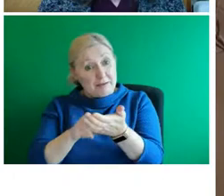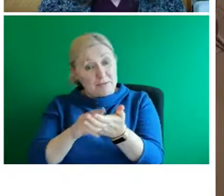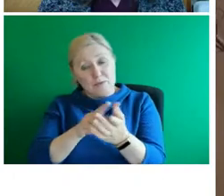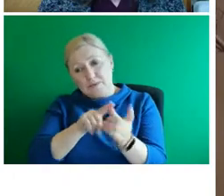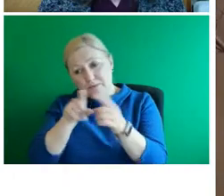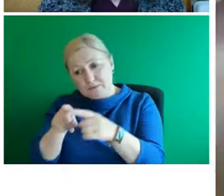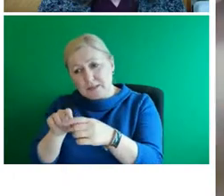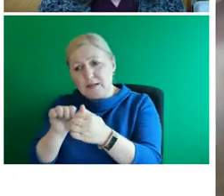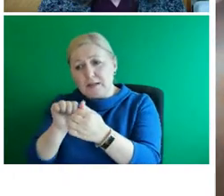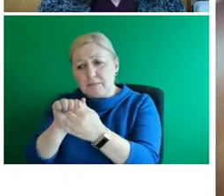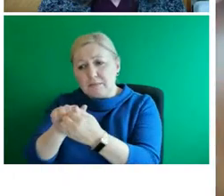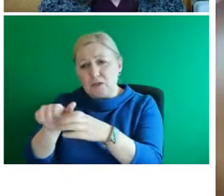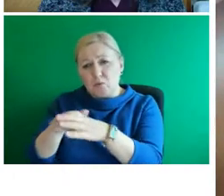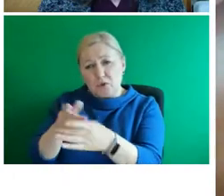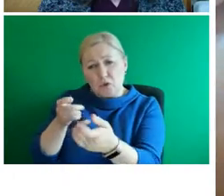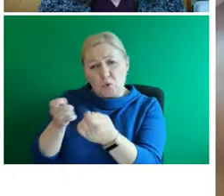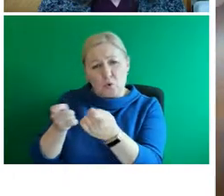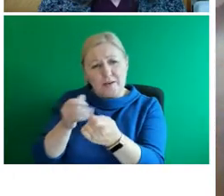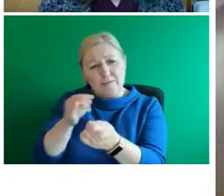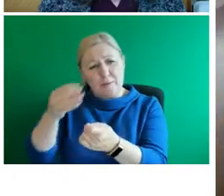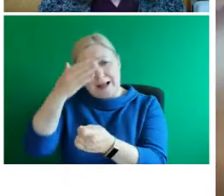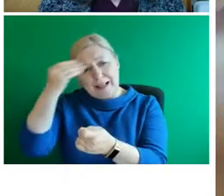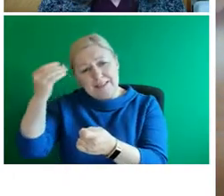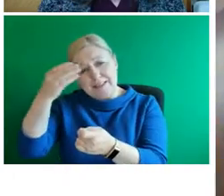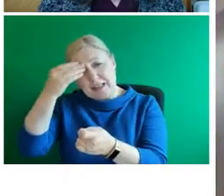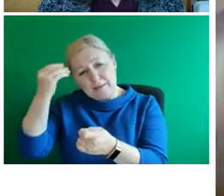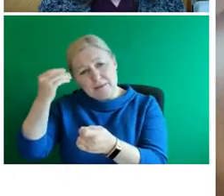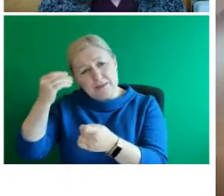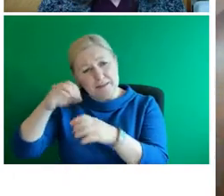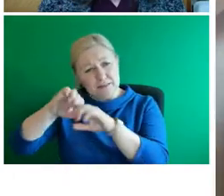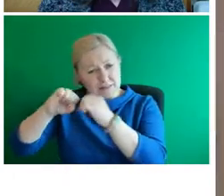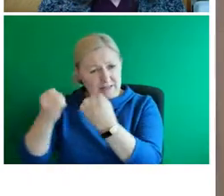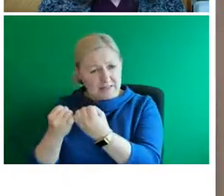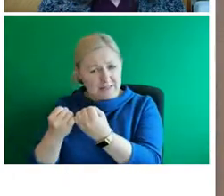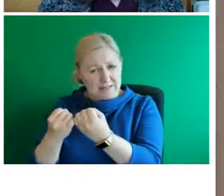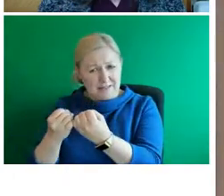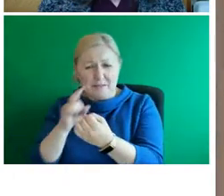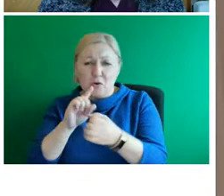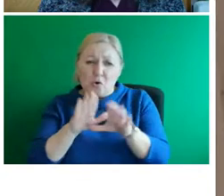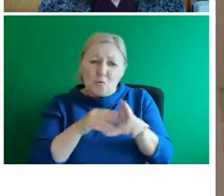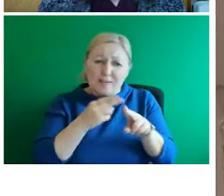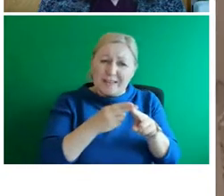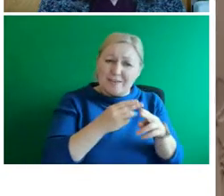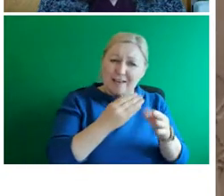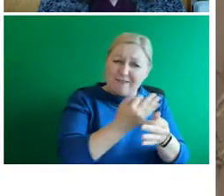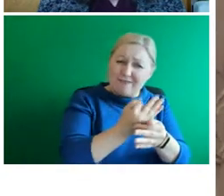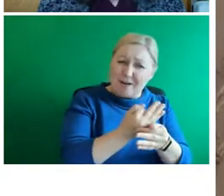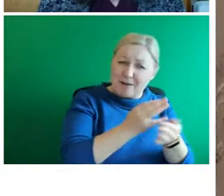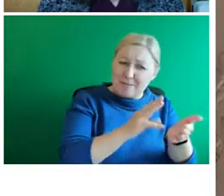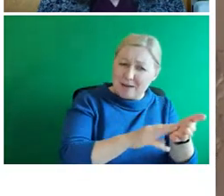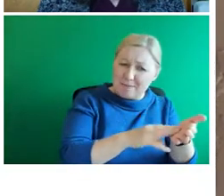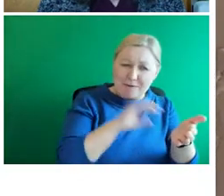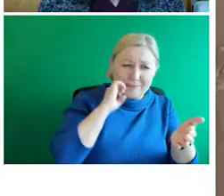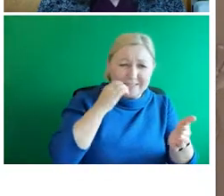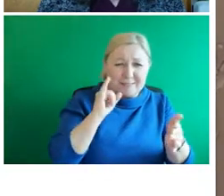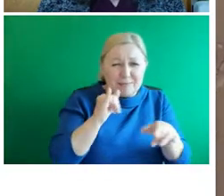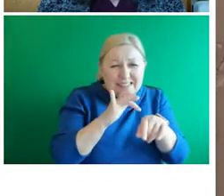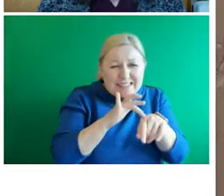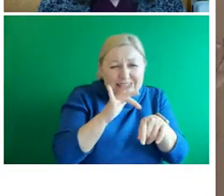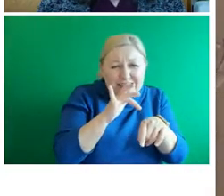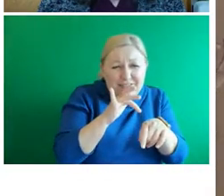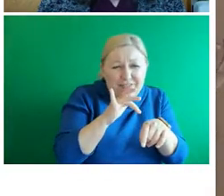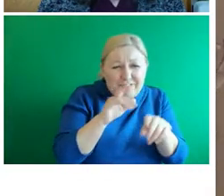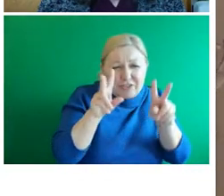their concerns without having that family member there, because some things are very sensitive to them. I felt that I was included right